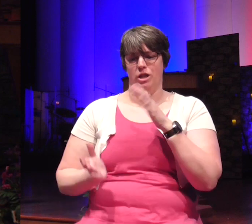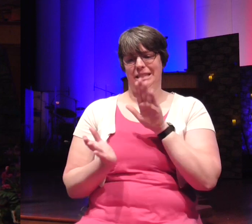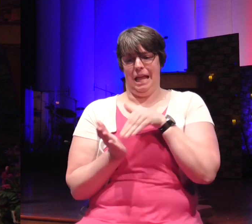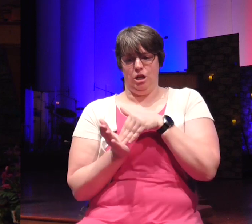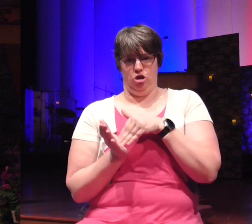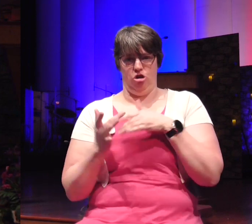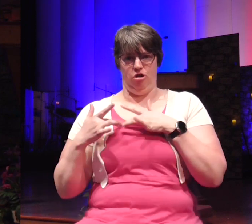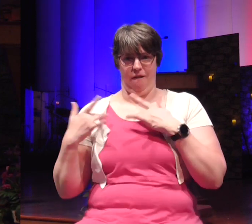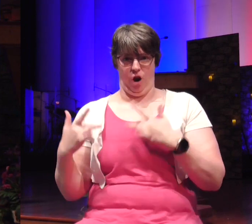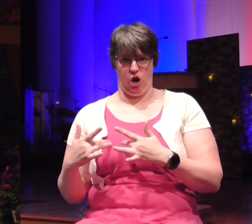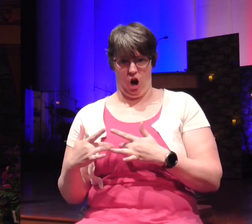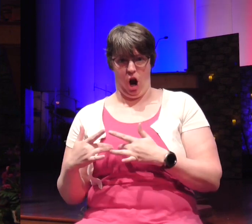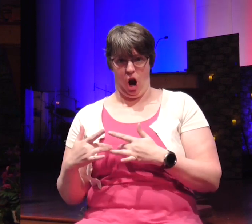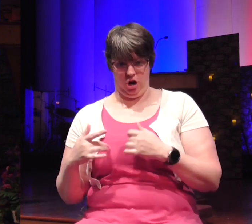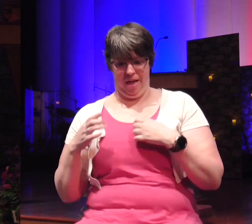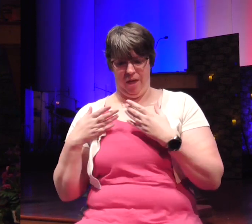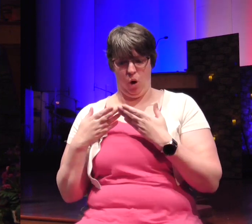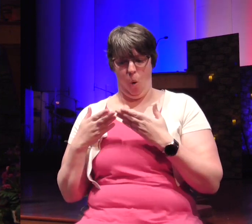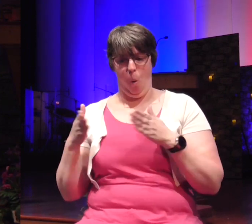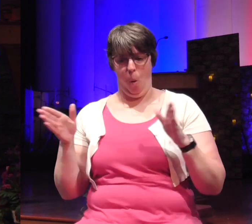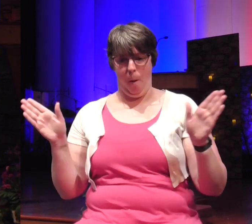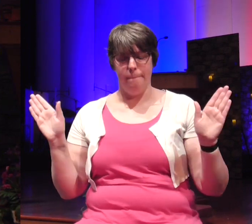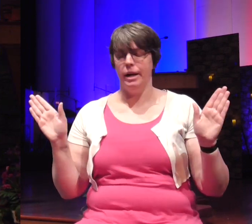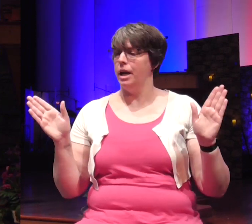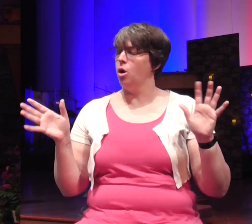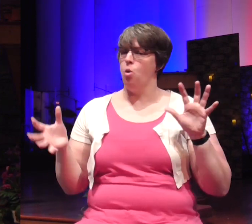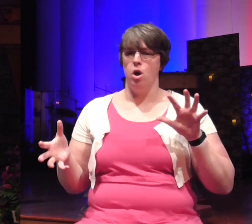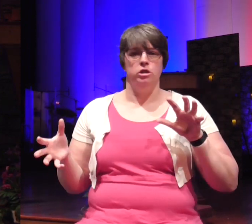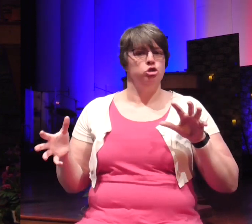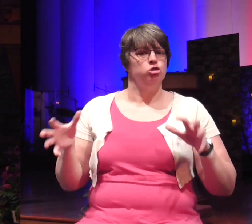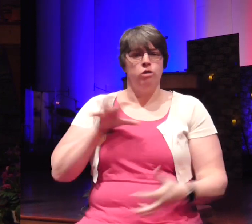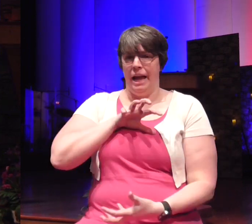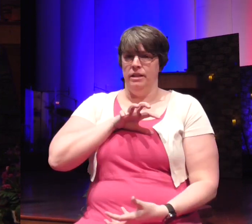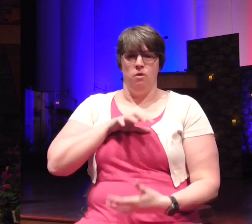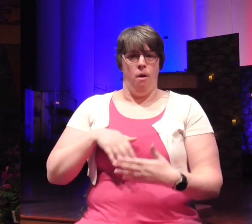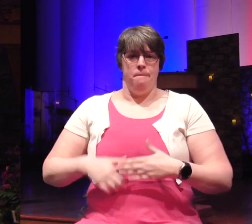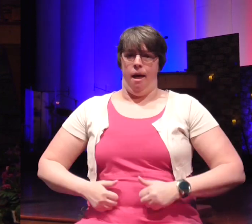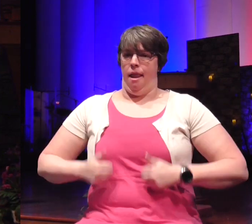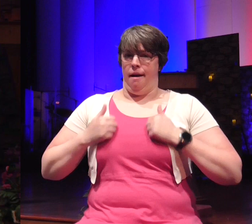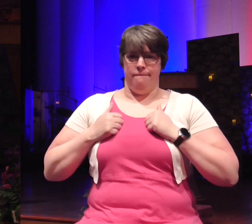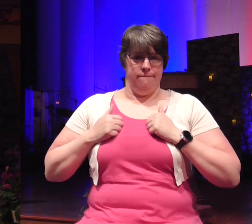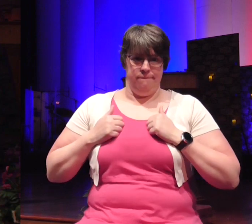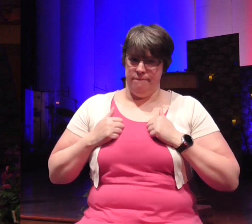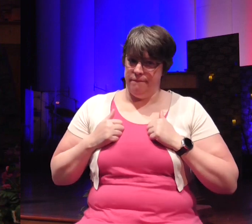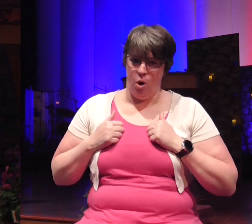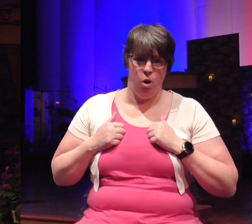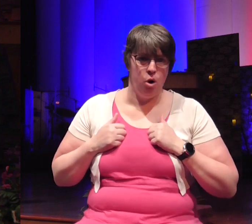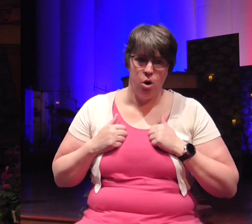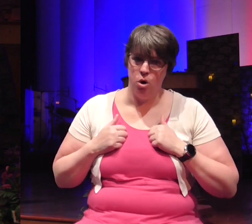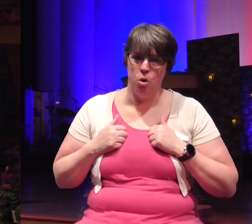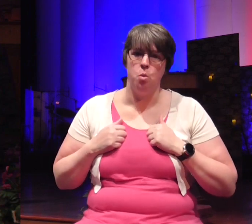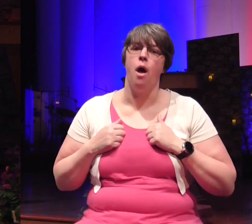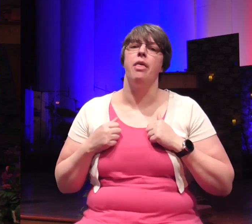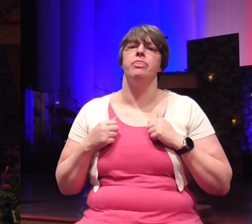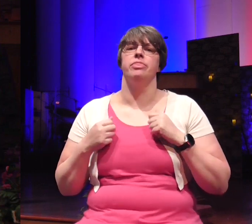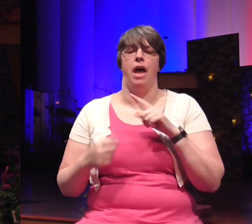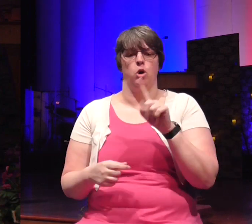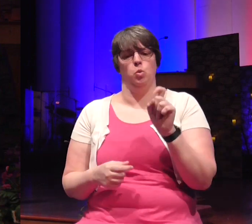opening of which totally transformed my life in my early 30s, the question is, how does it call